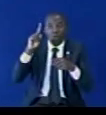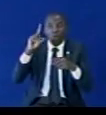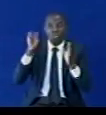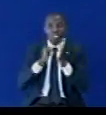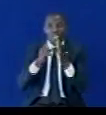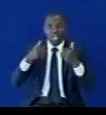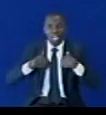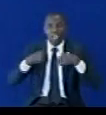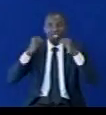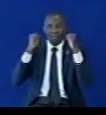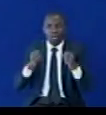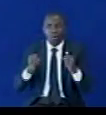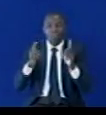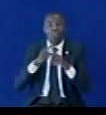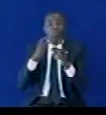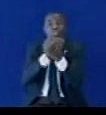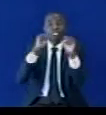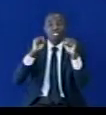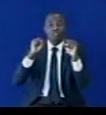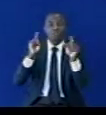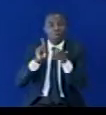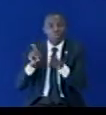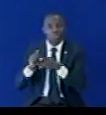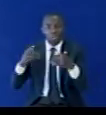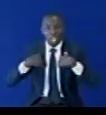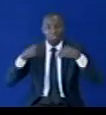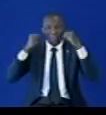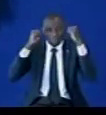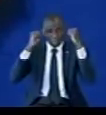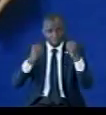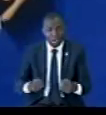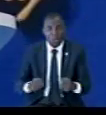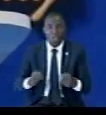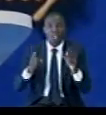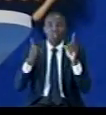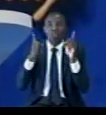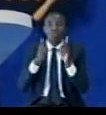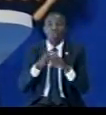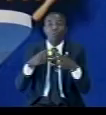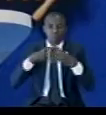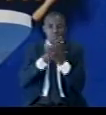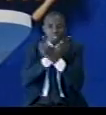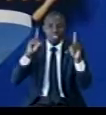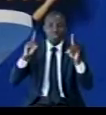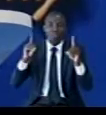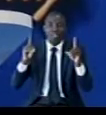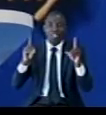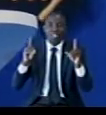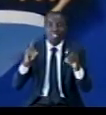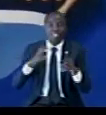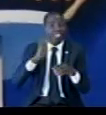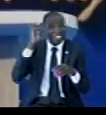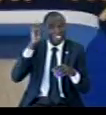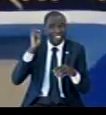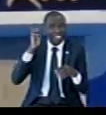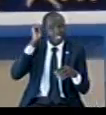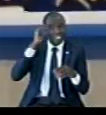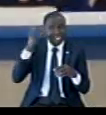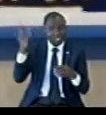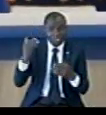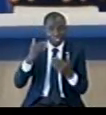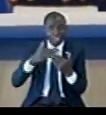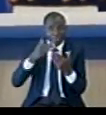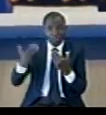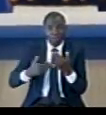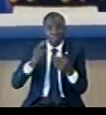has power to save also has the power to deliver. And he invites you tonight and